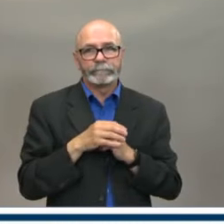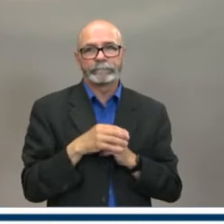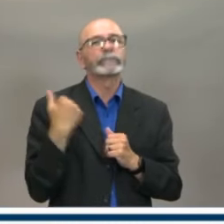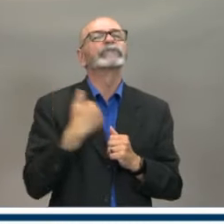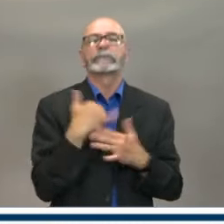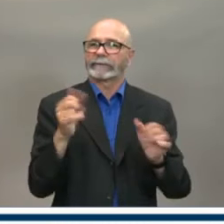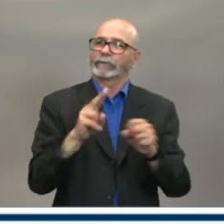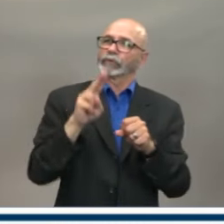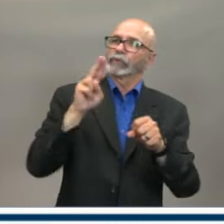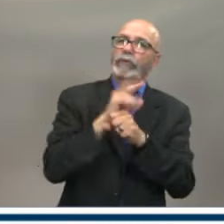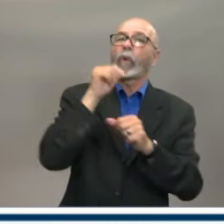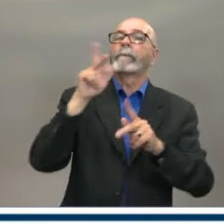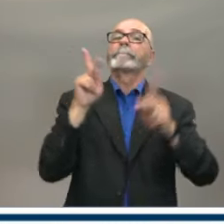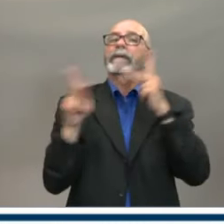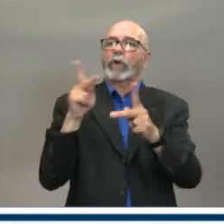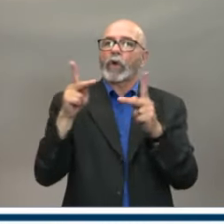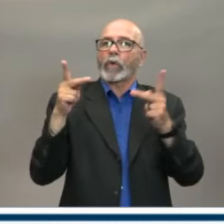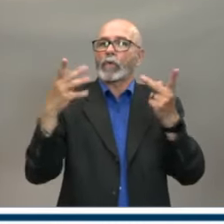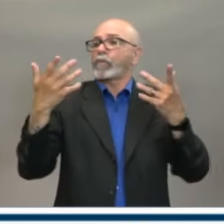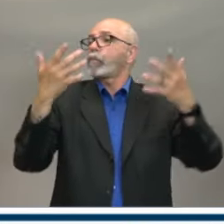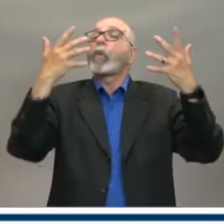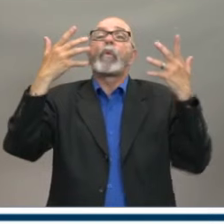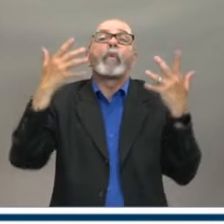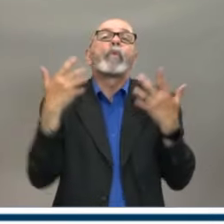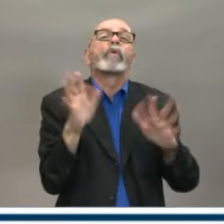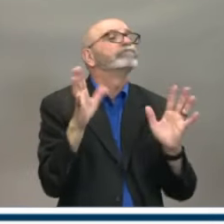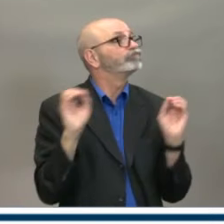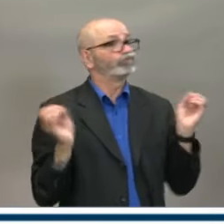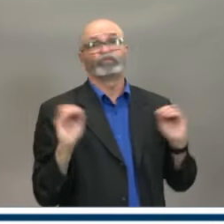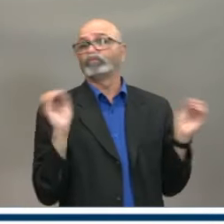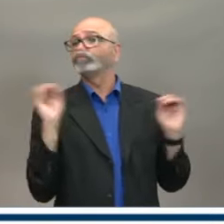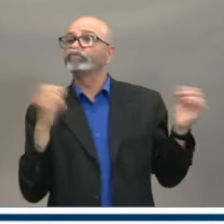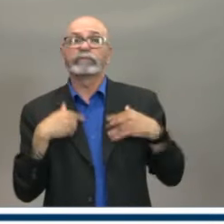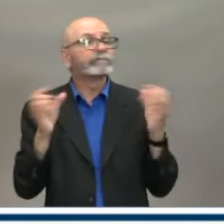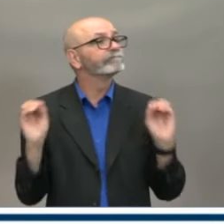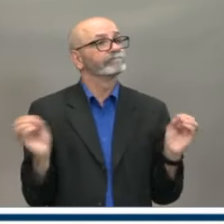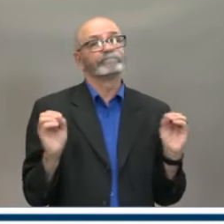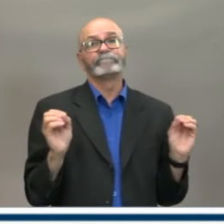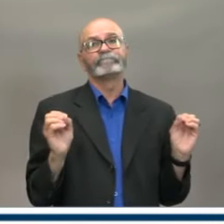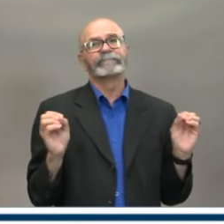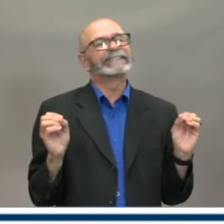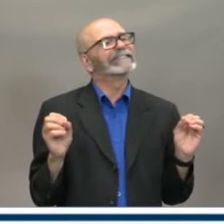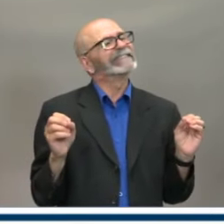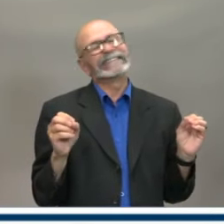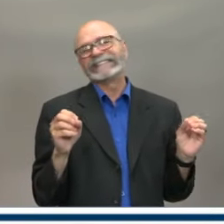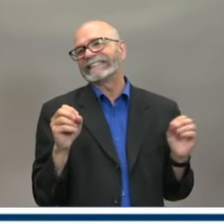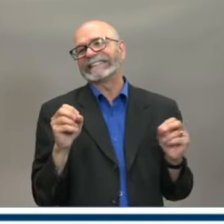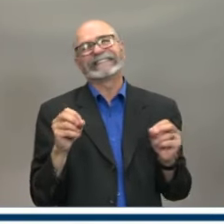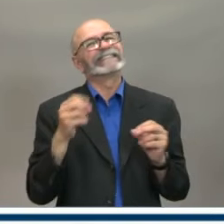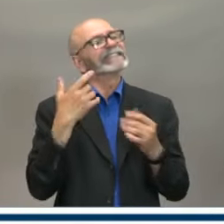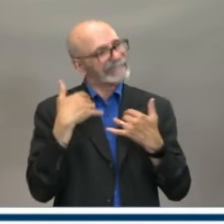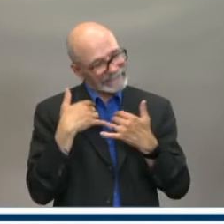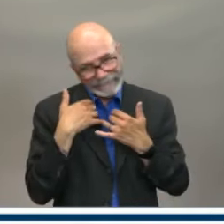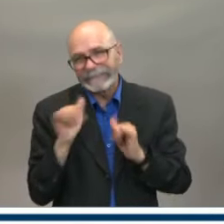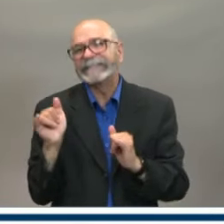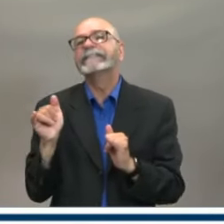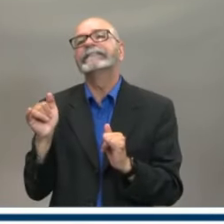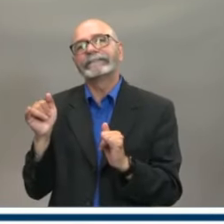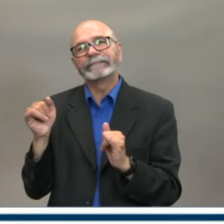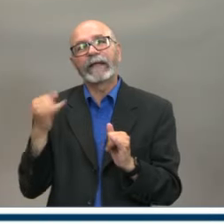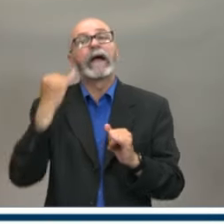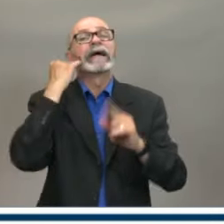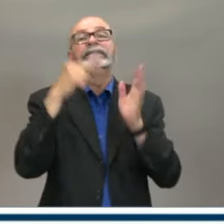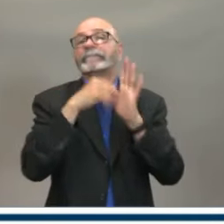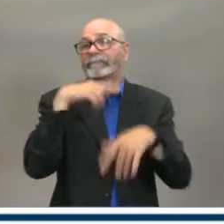for everybody who's asymptomatic has a lot of limitations. The way we're using it, continue to hear from our laboratory colleagues